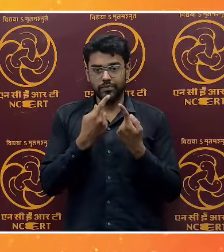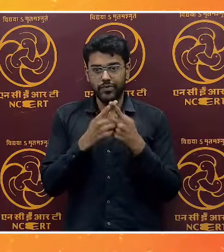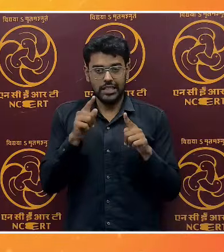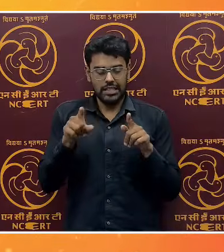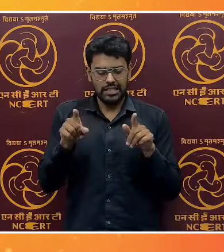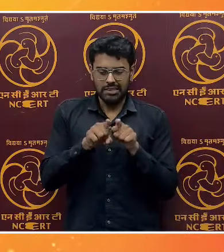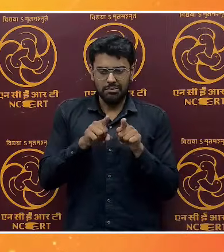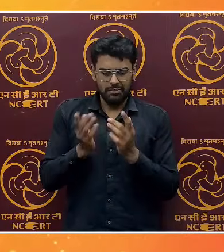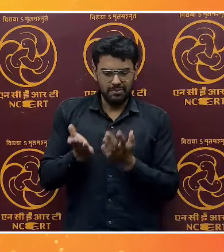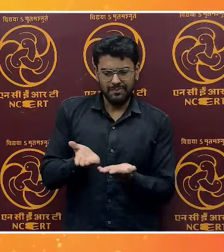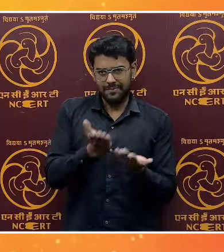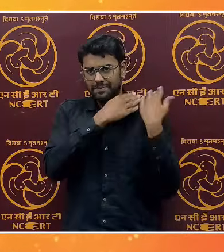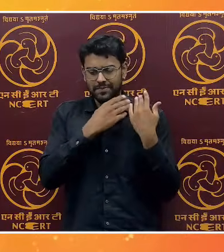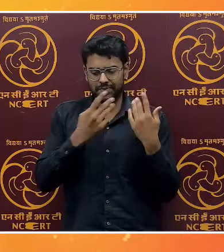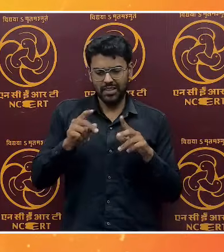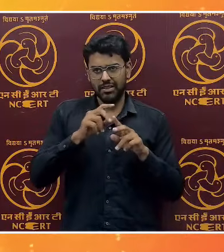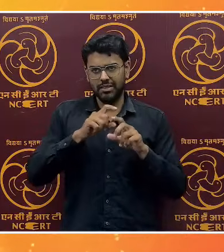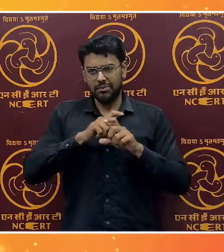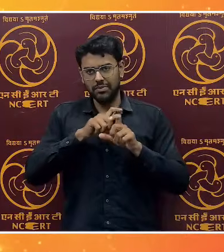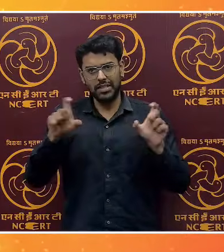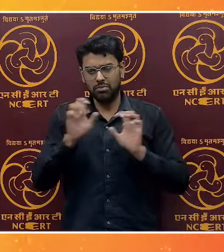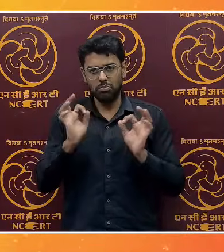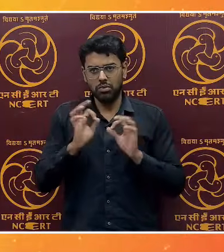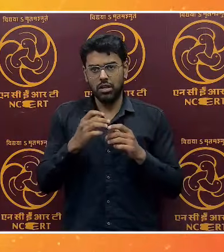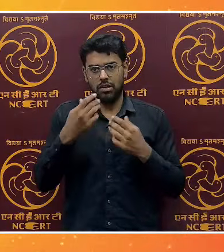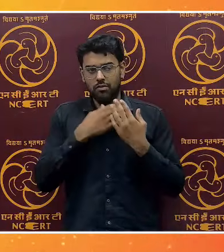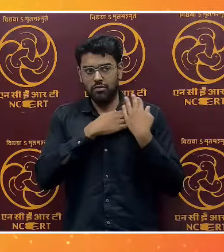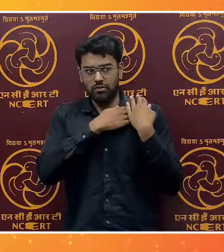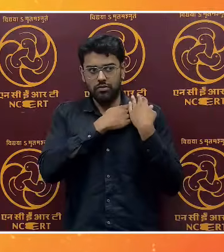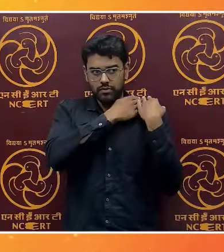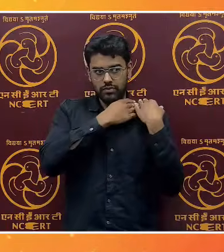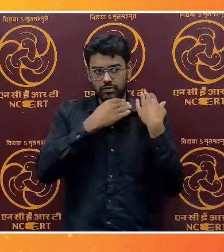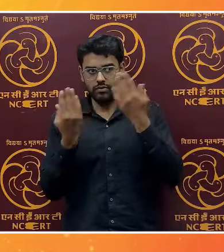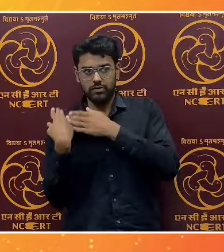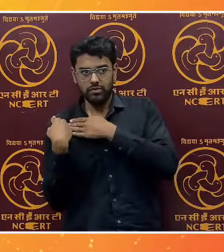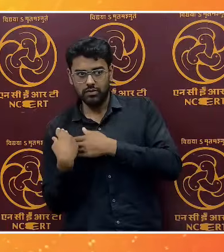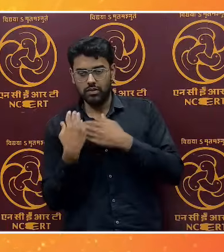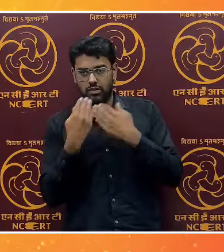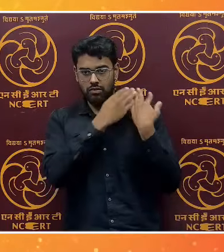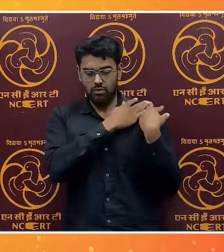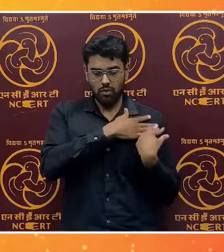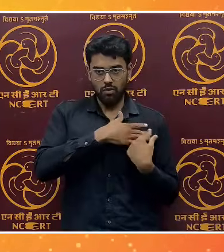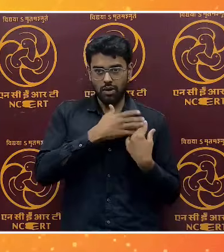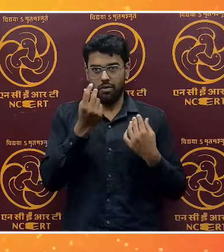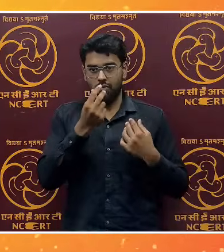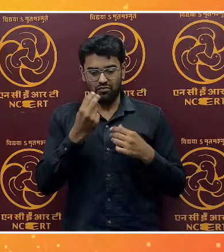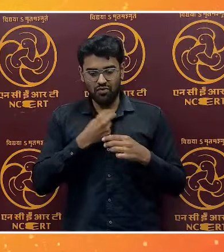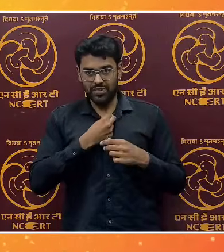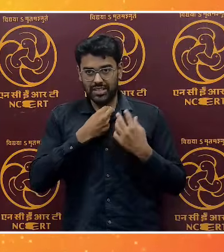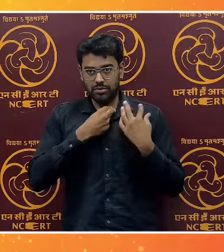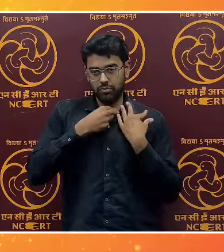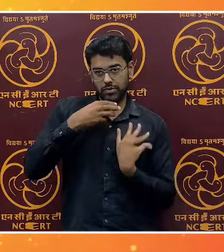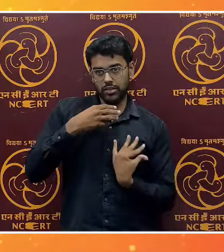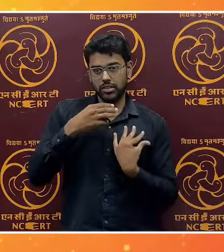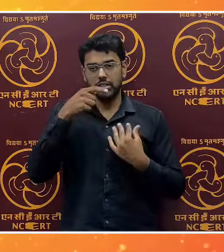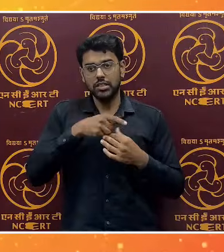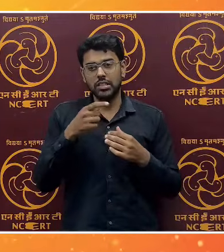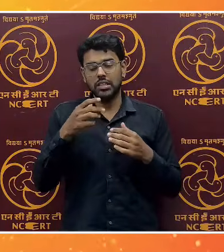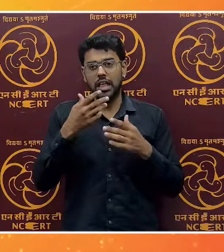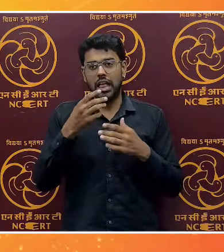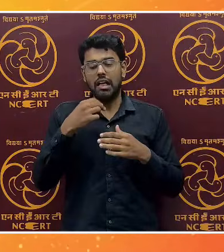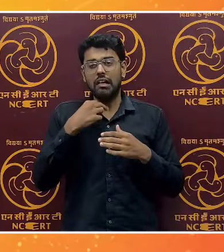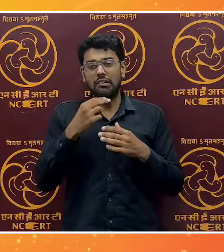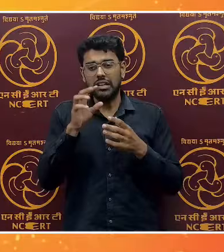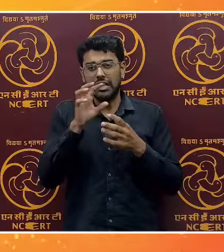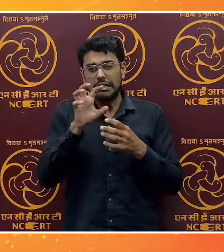properly, I'm carrying it, and if the pallu is like going on over the microphone, it will give you a